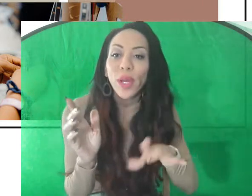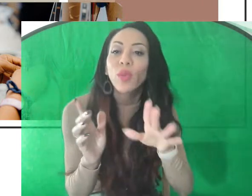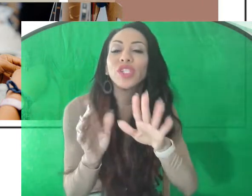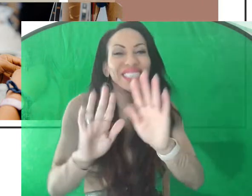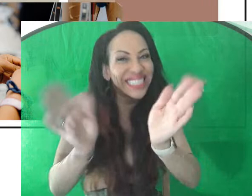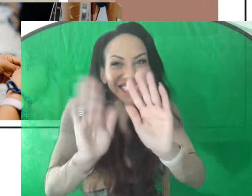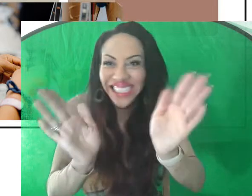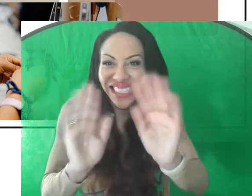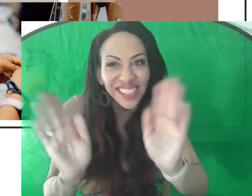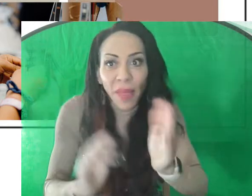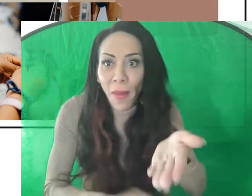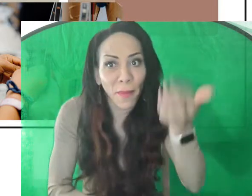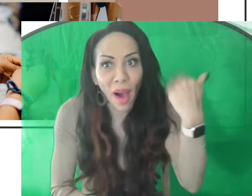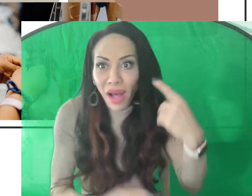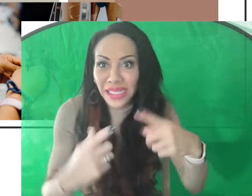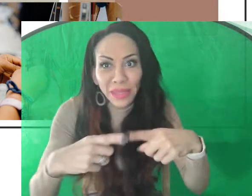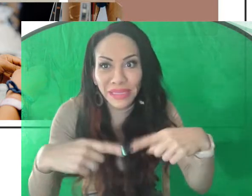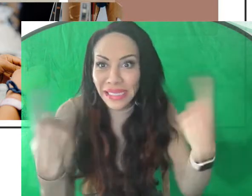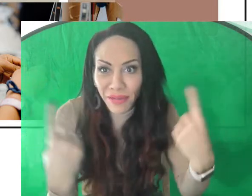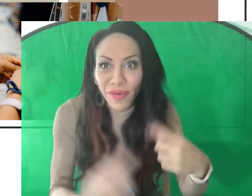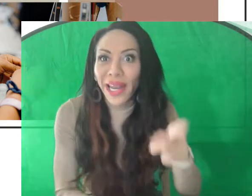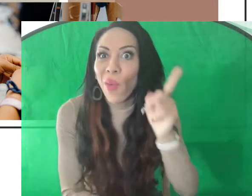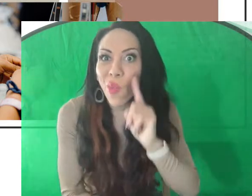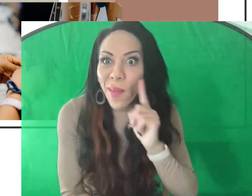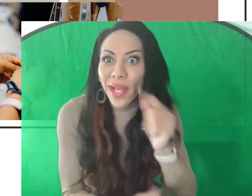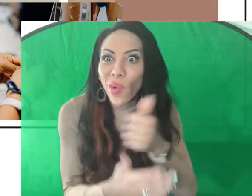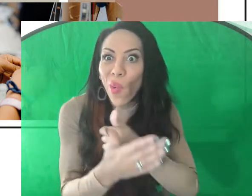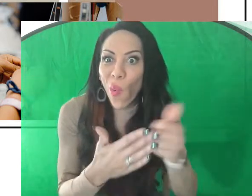highlight that and show that this just, isn't always been the